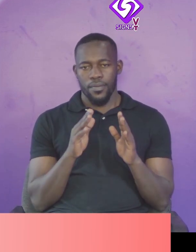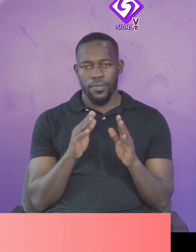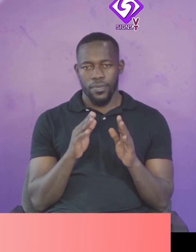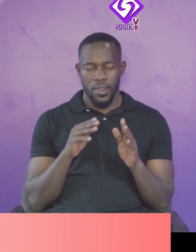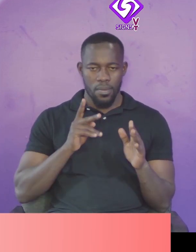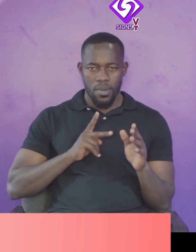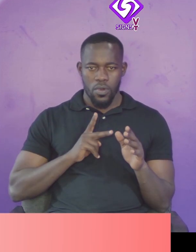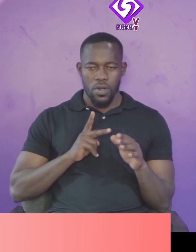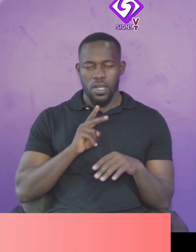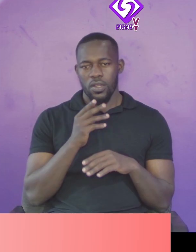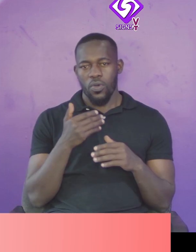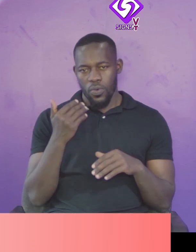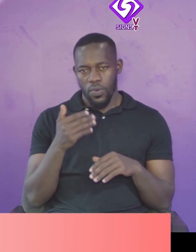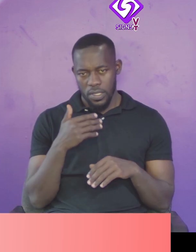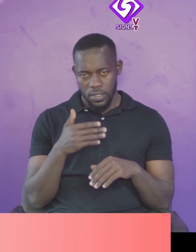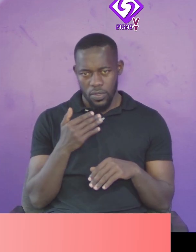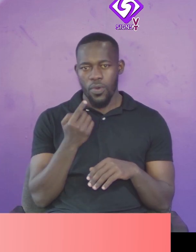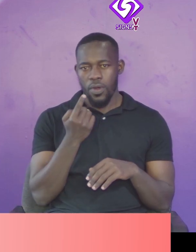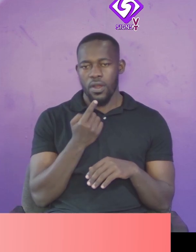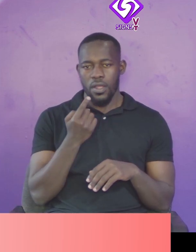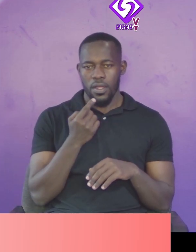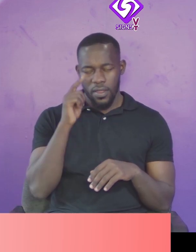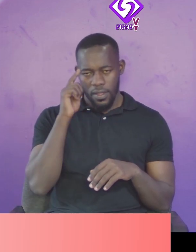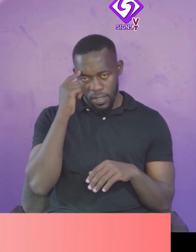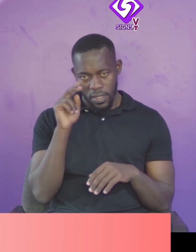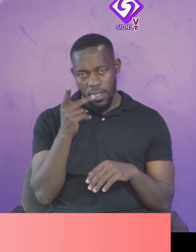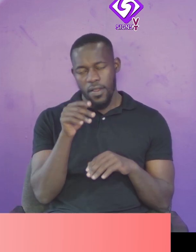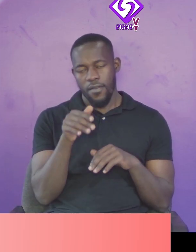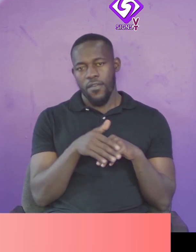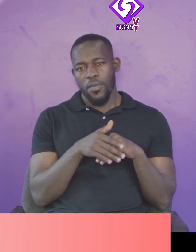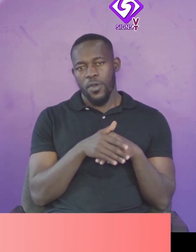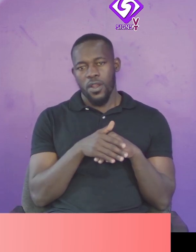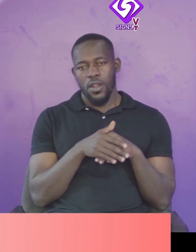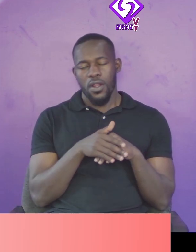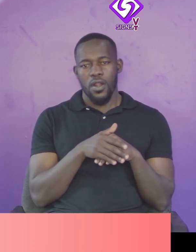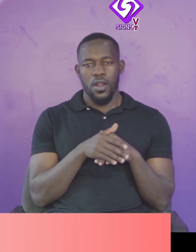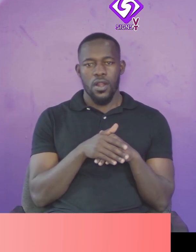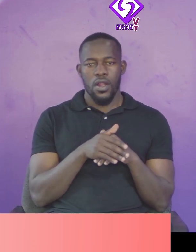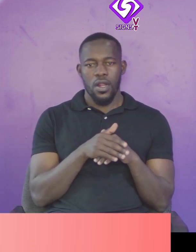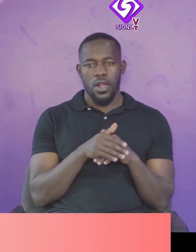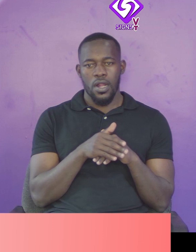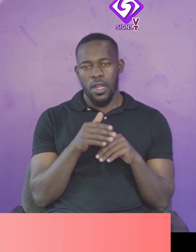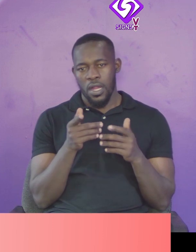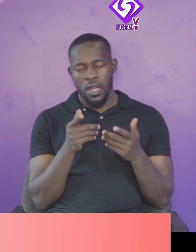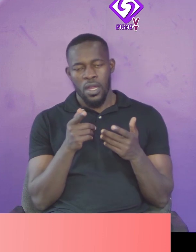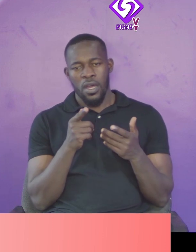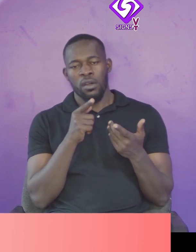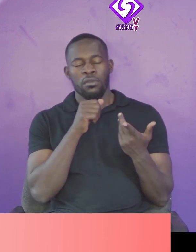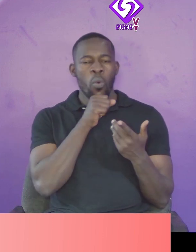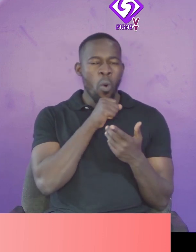people have been used to know that Kenyan football is a bit backwards,